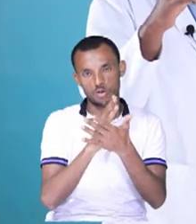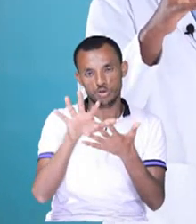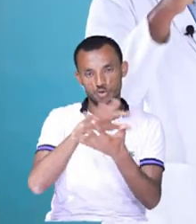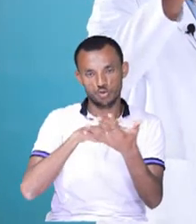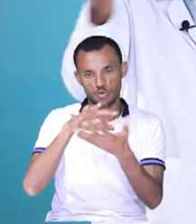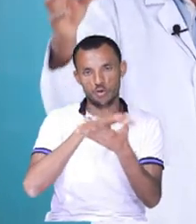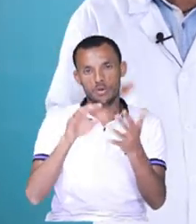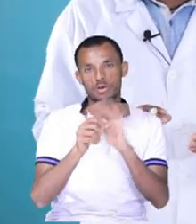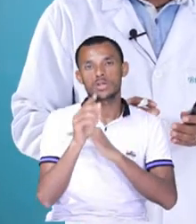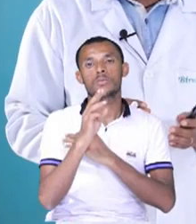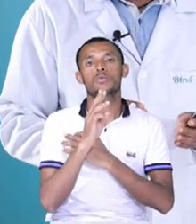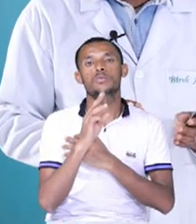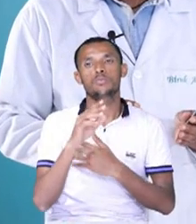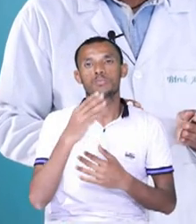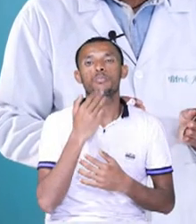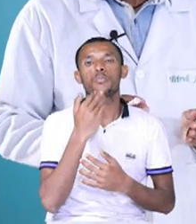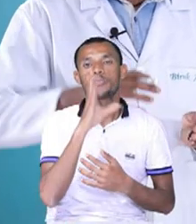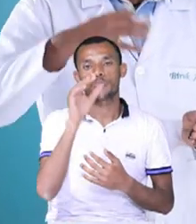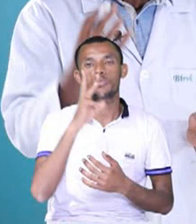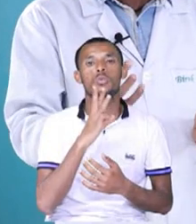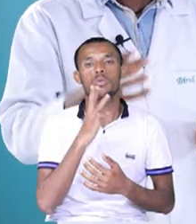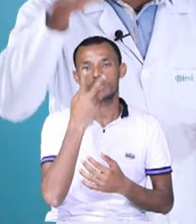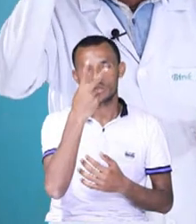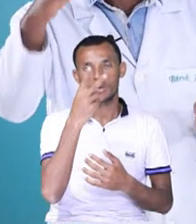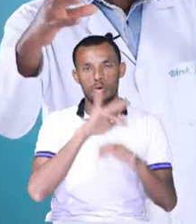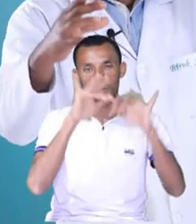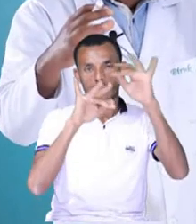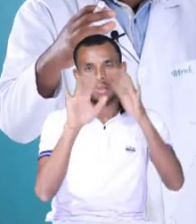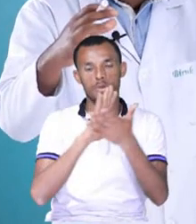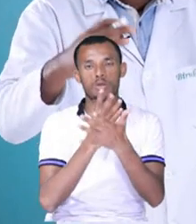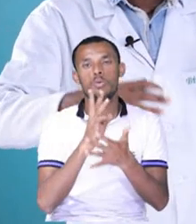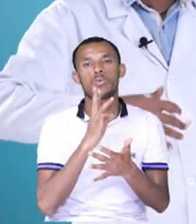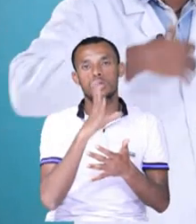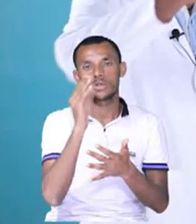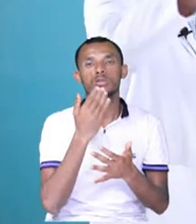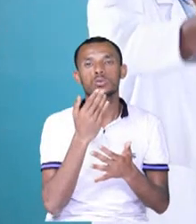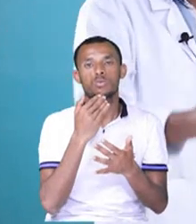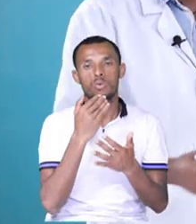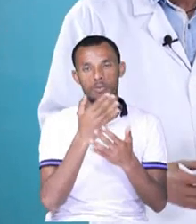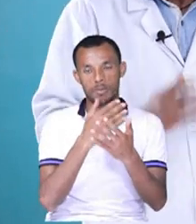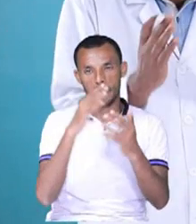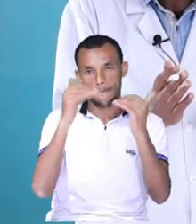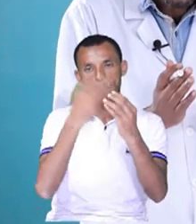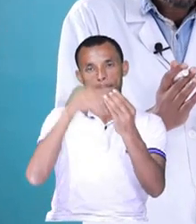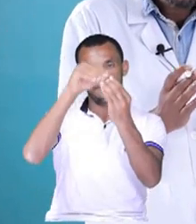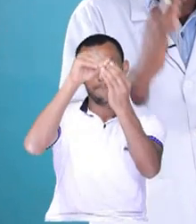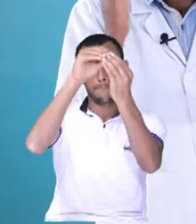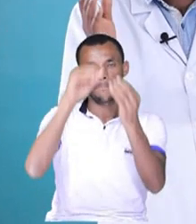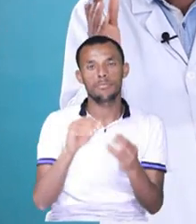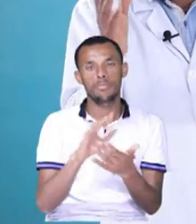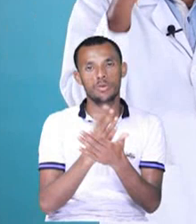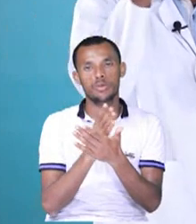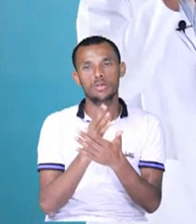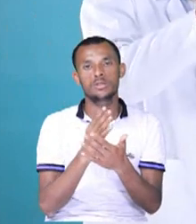example, let's take sugar with water. The contact between sugar with water, the rate is increases. The contact